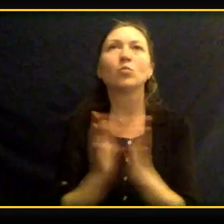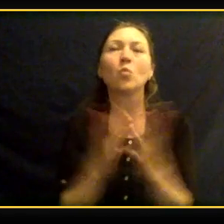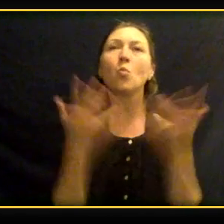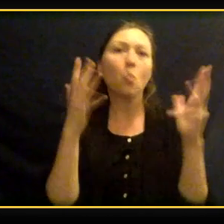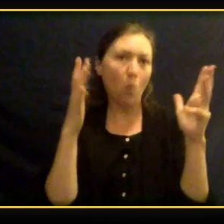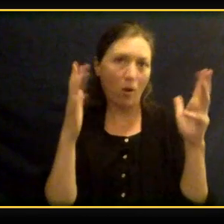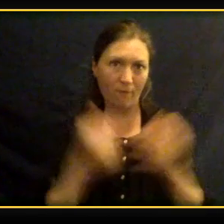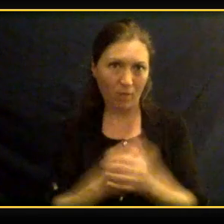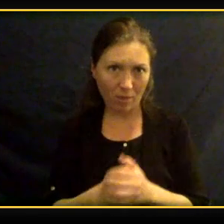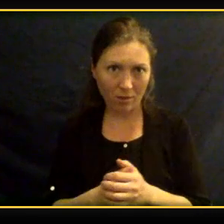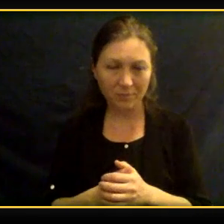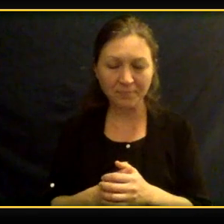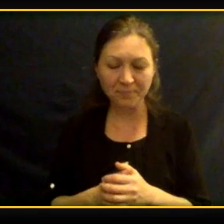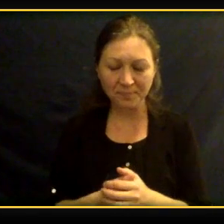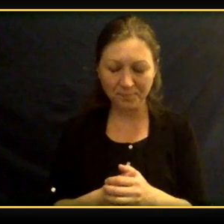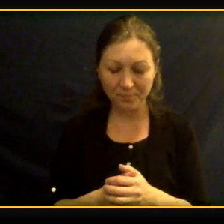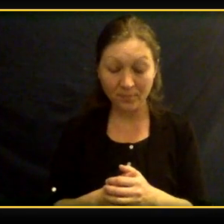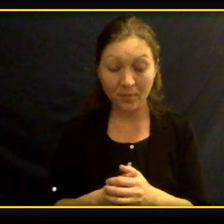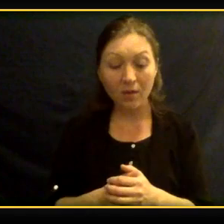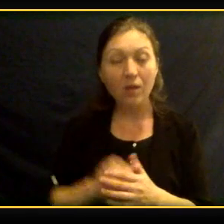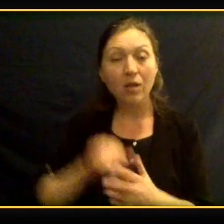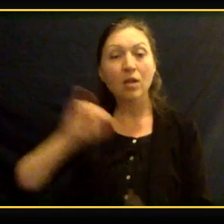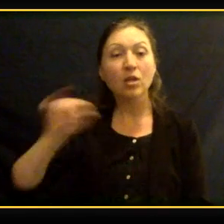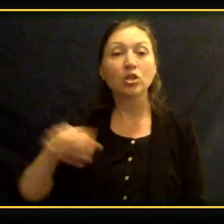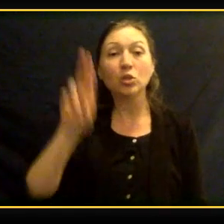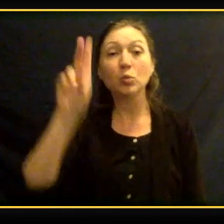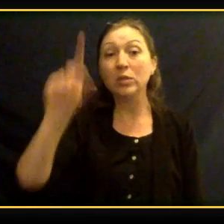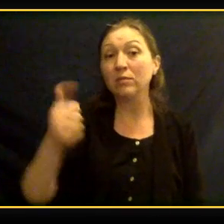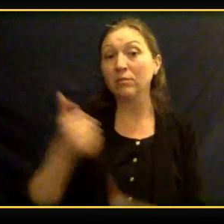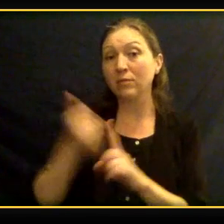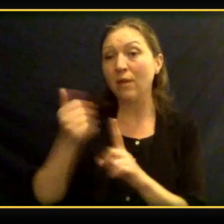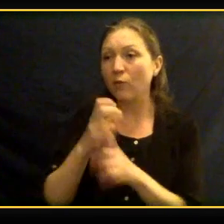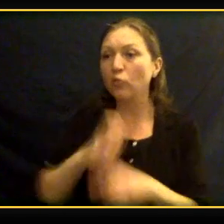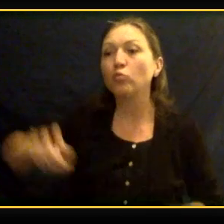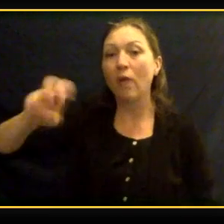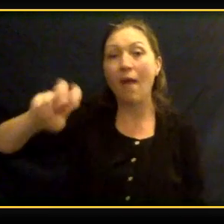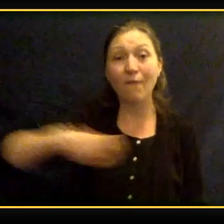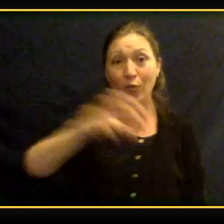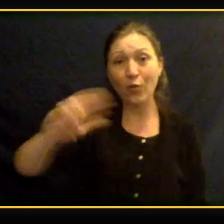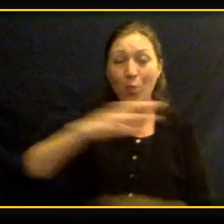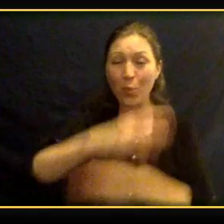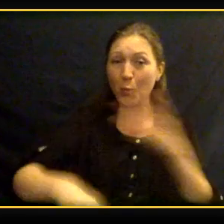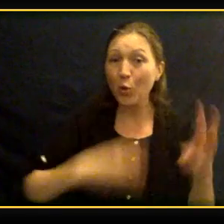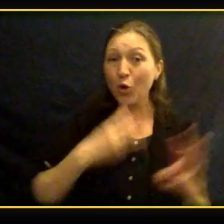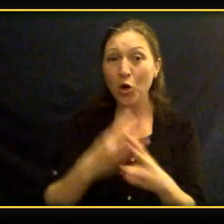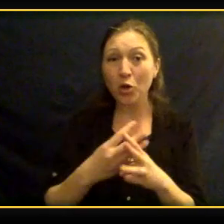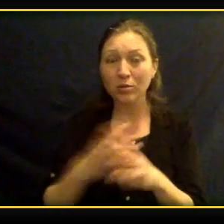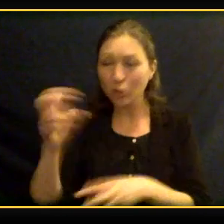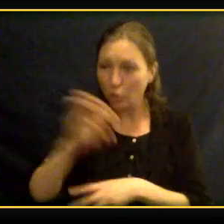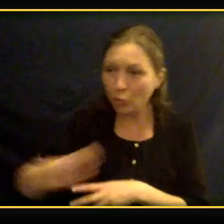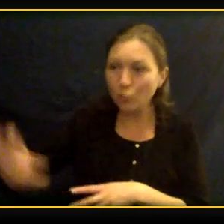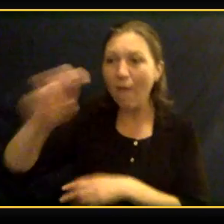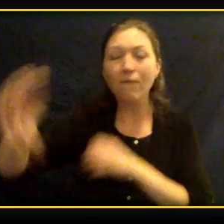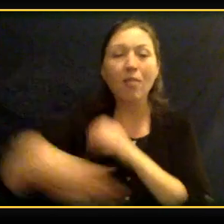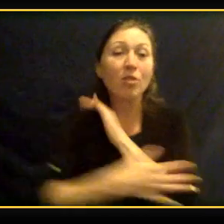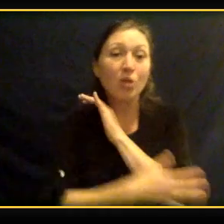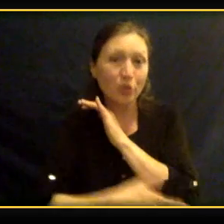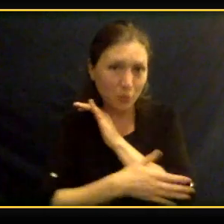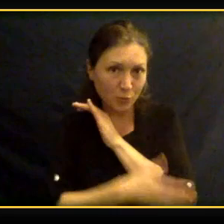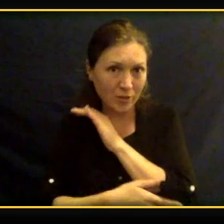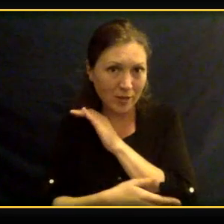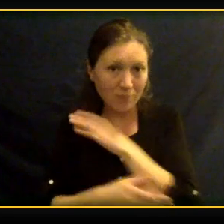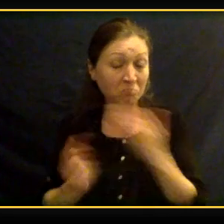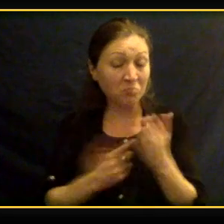traveled the world. She's traveled the country. I've traveled with her on some occasions. I sat with her when she met with the